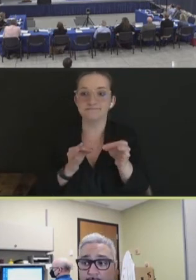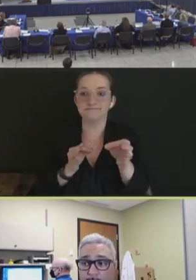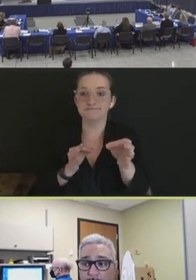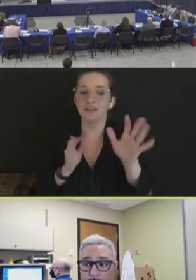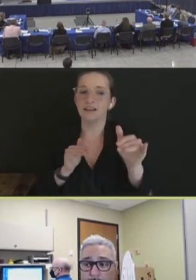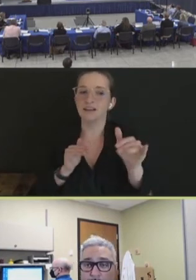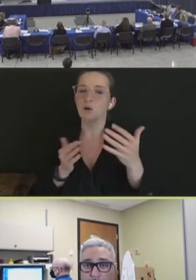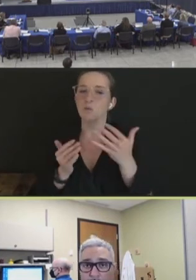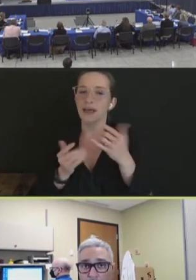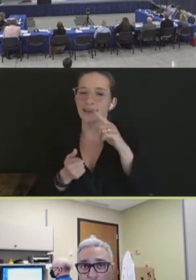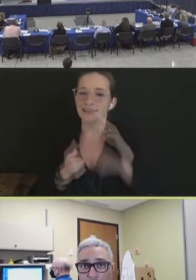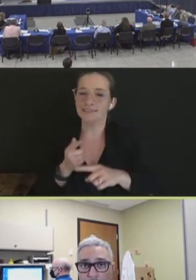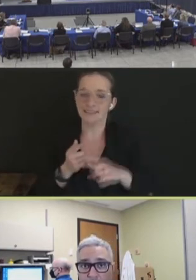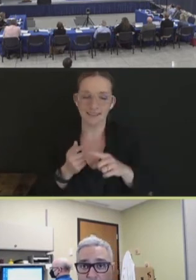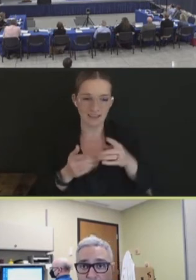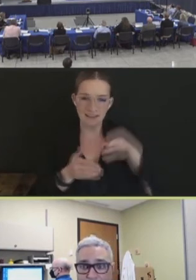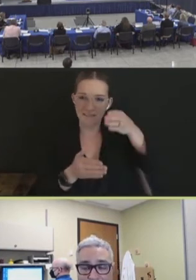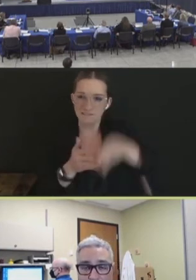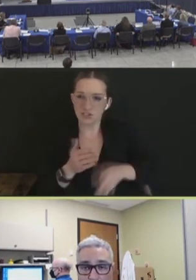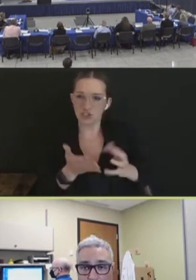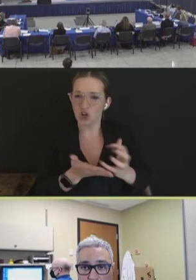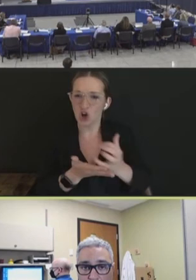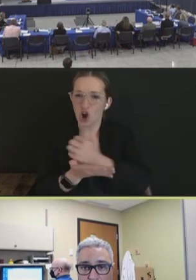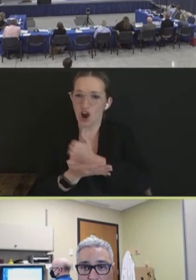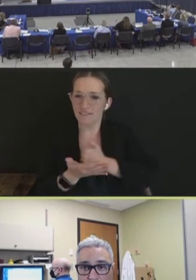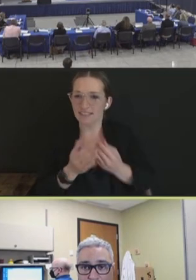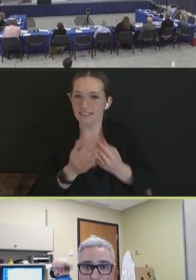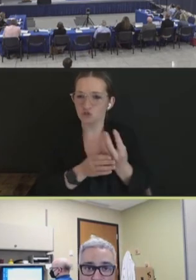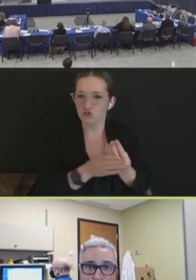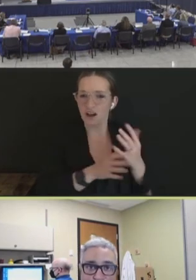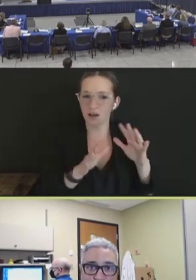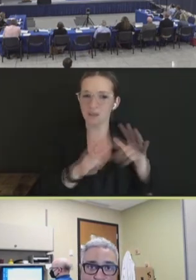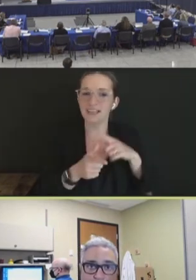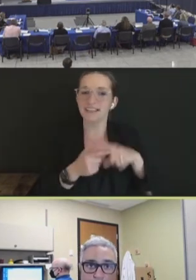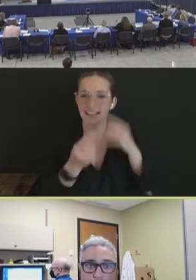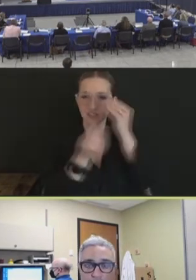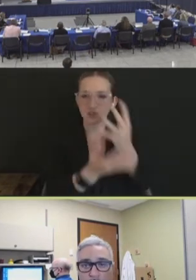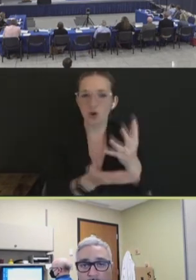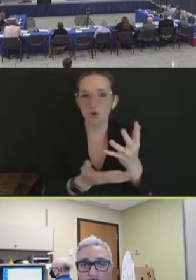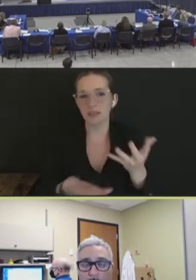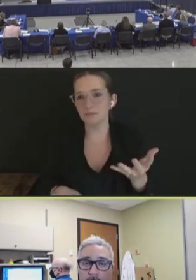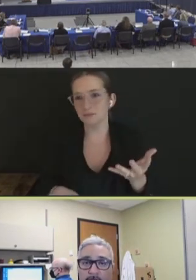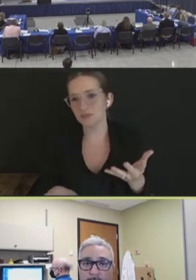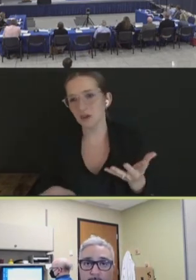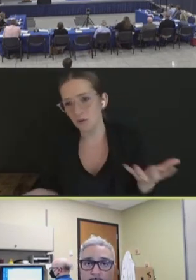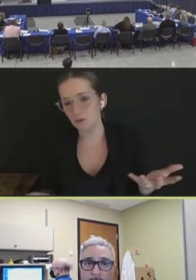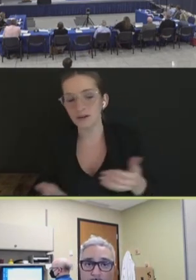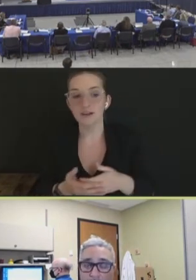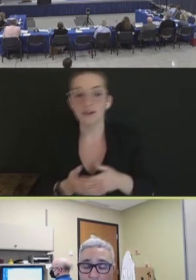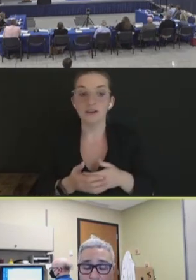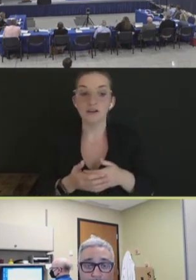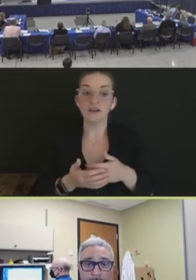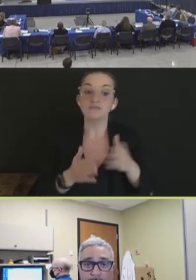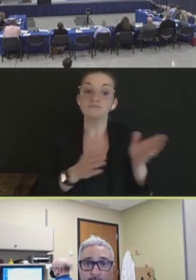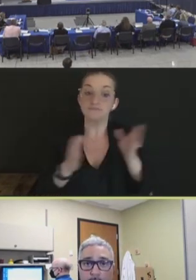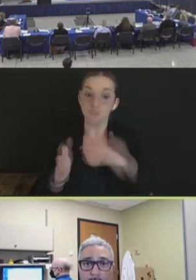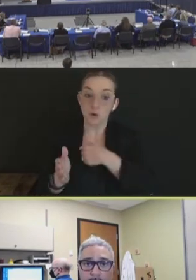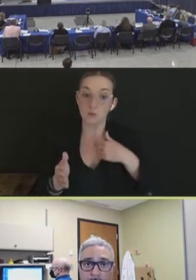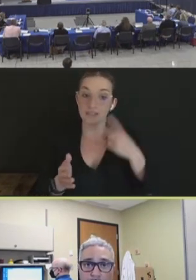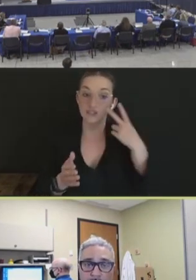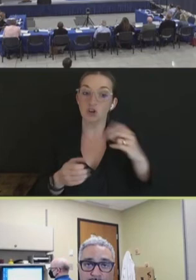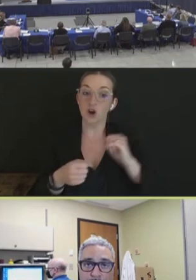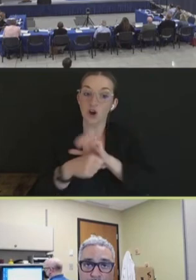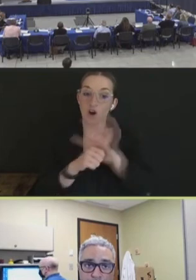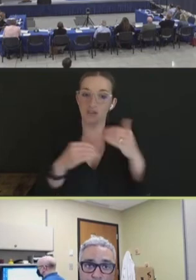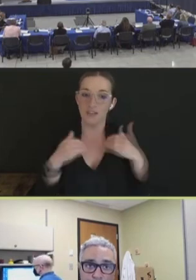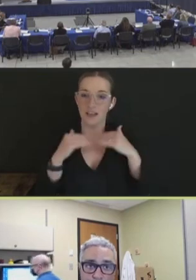that summer. So it was pretty significant. Next slide, please. So we saw COVID had inequities broadly